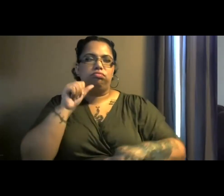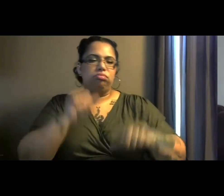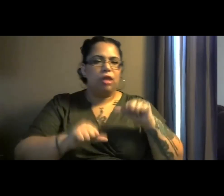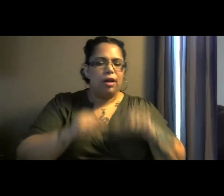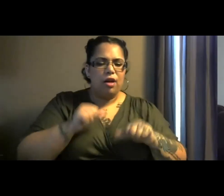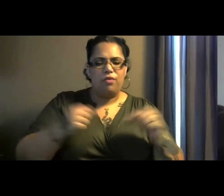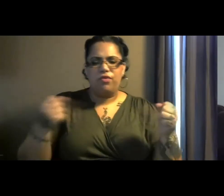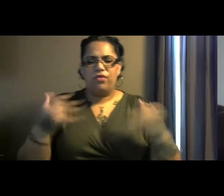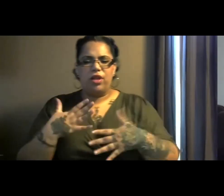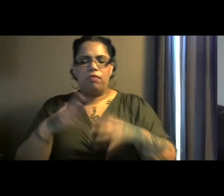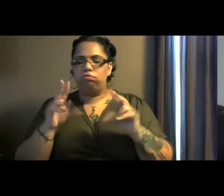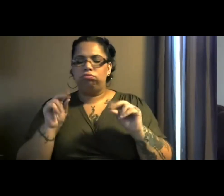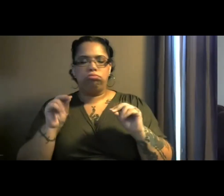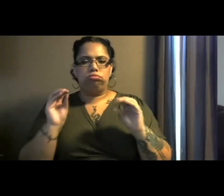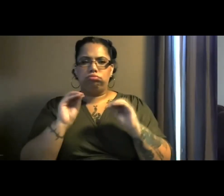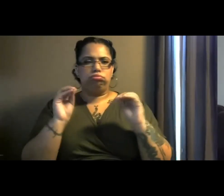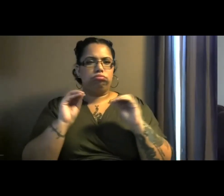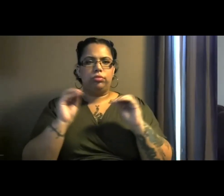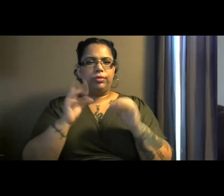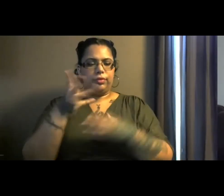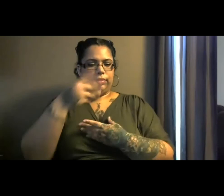within each of us.